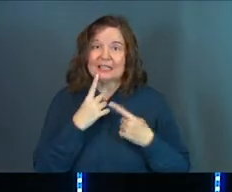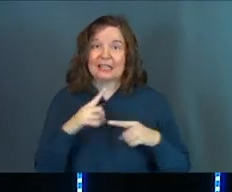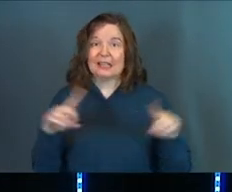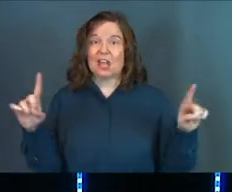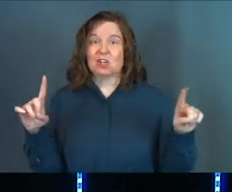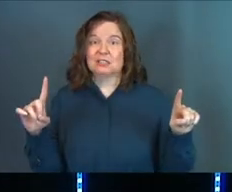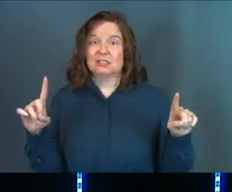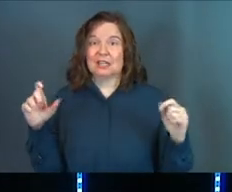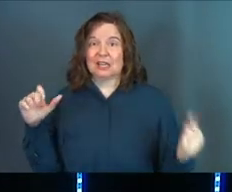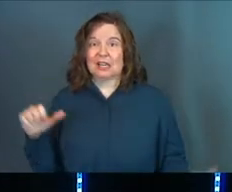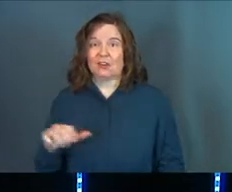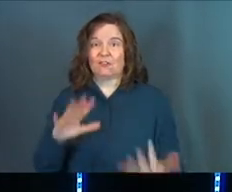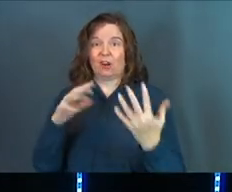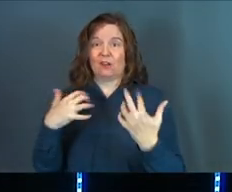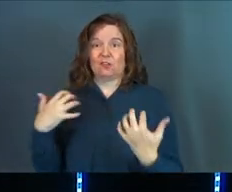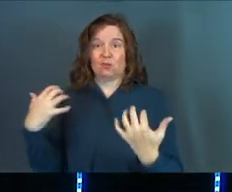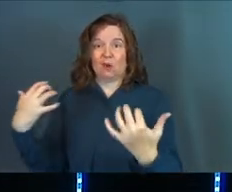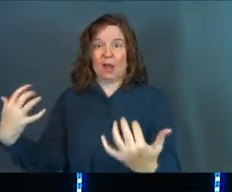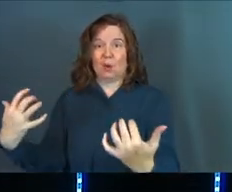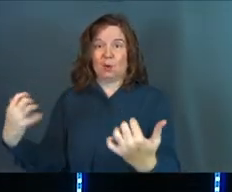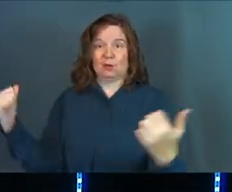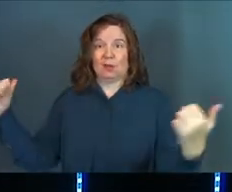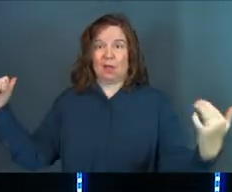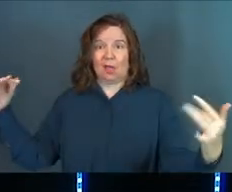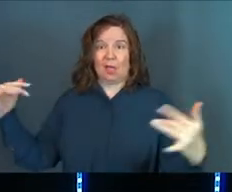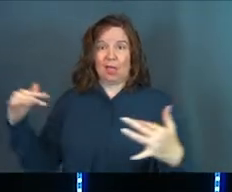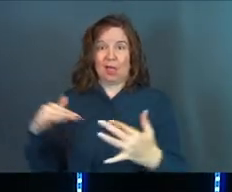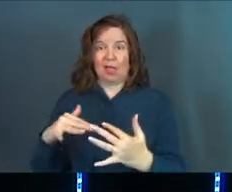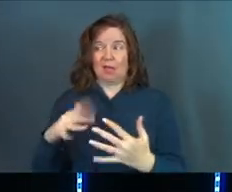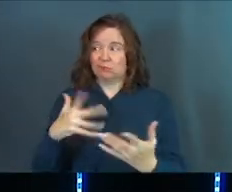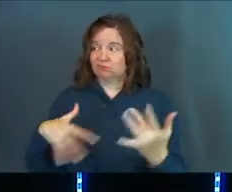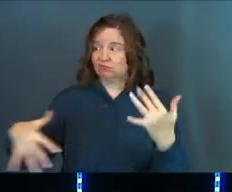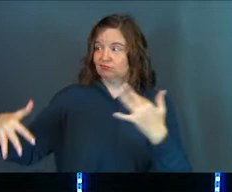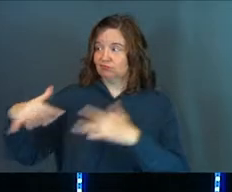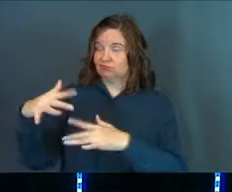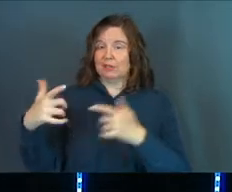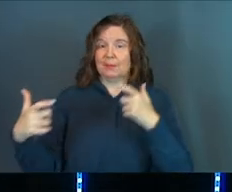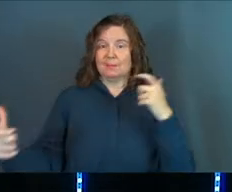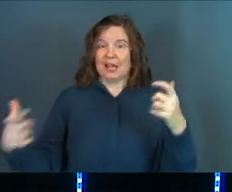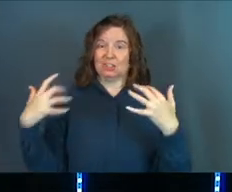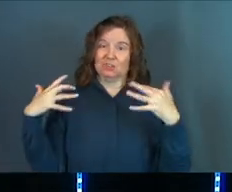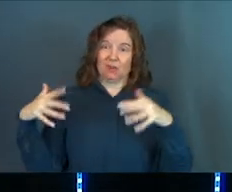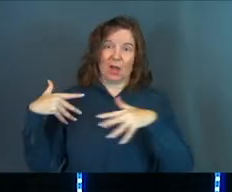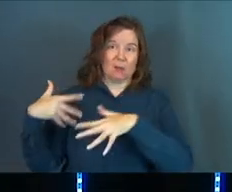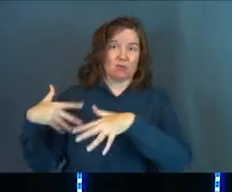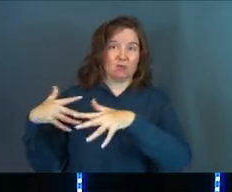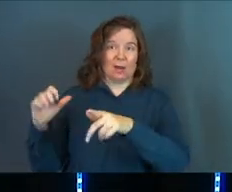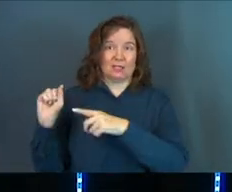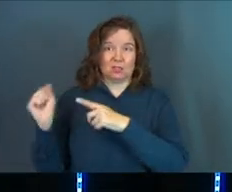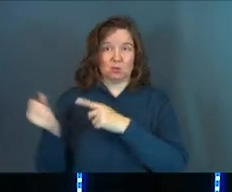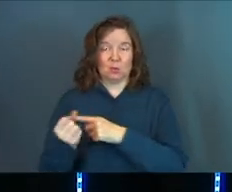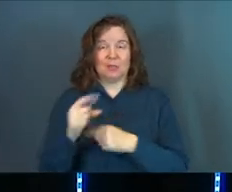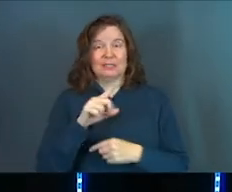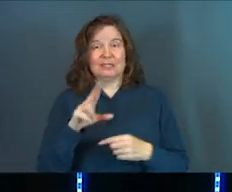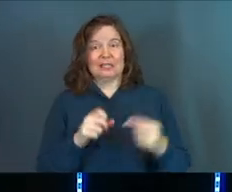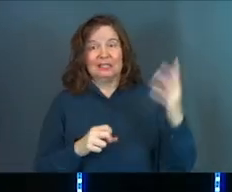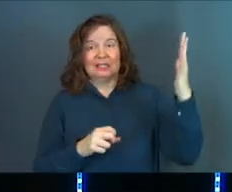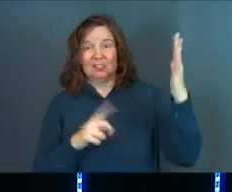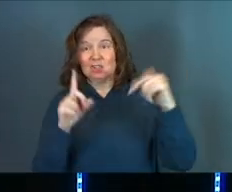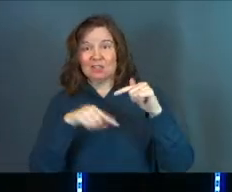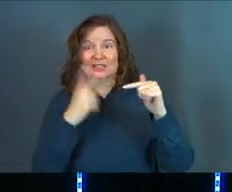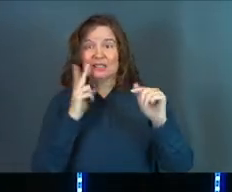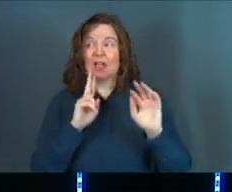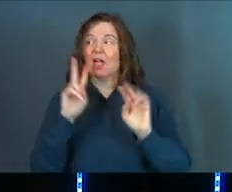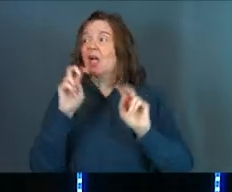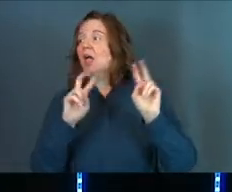declares it in front of the crowd. Again, this is like a massive crowd parade situation. Zacchaeus couldn't see